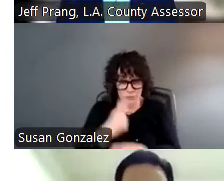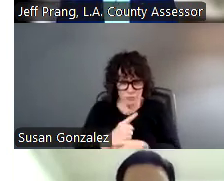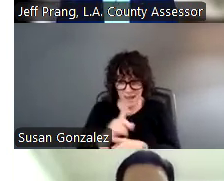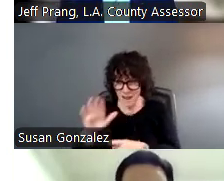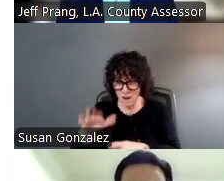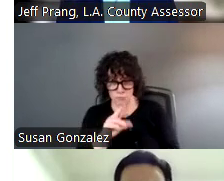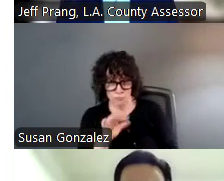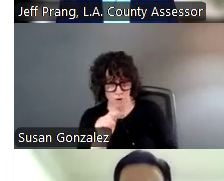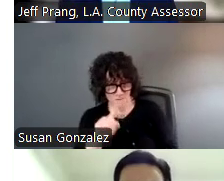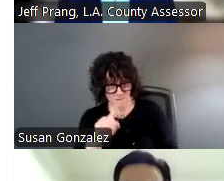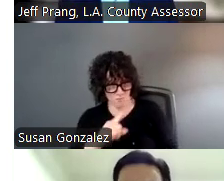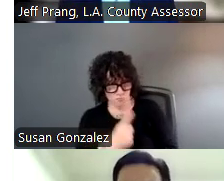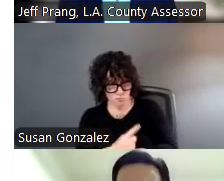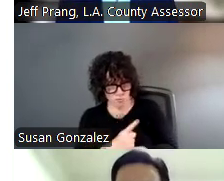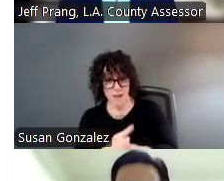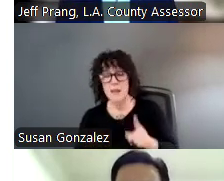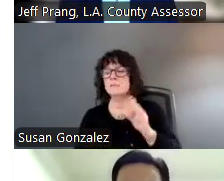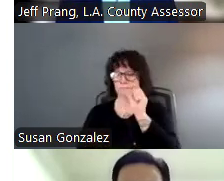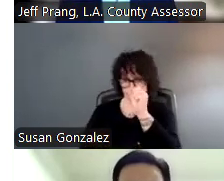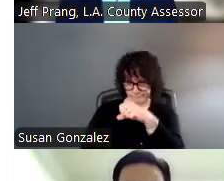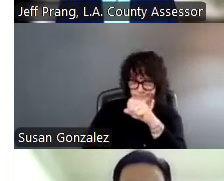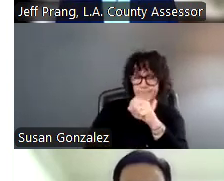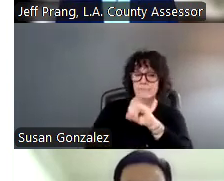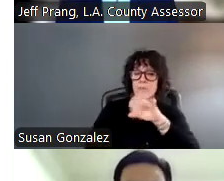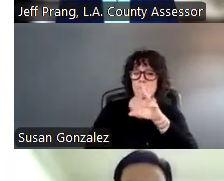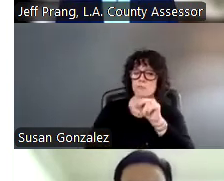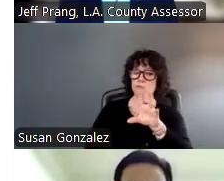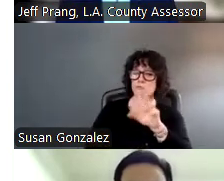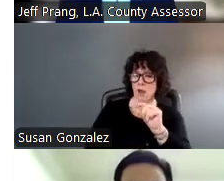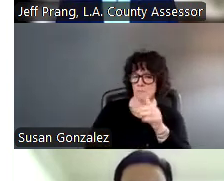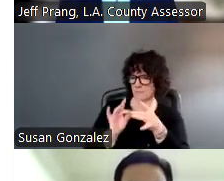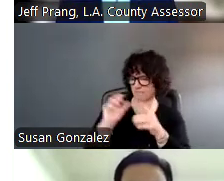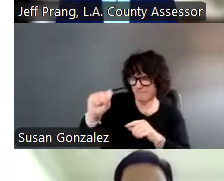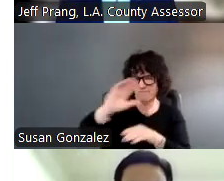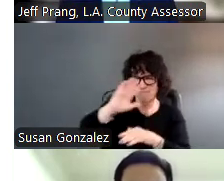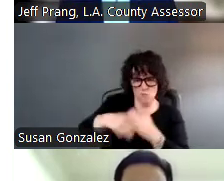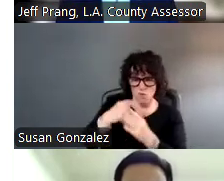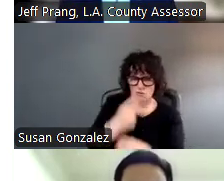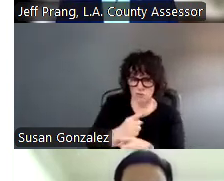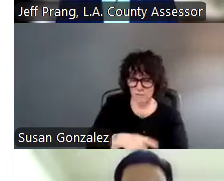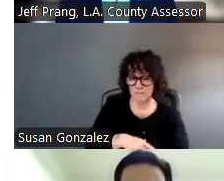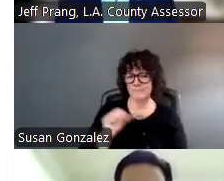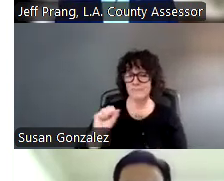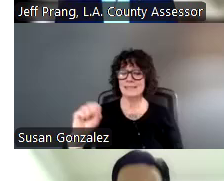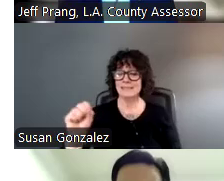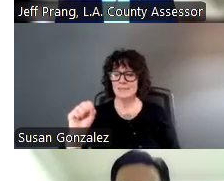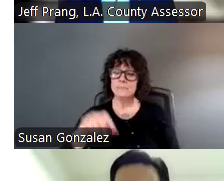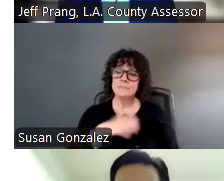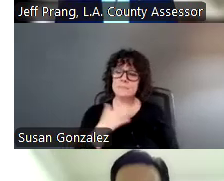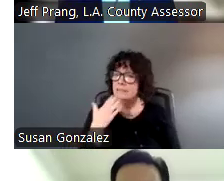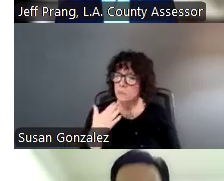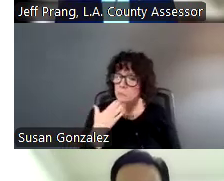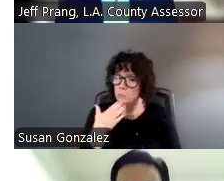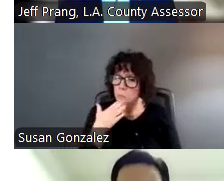and I was so pleased to see your office there, as were my parents-in-law who lost their house